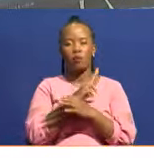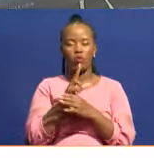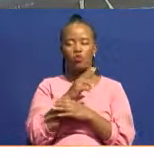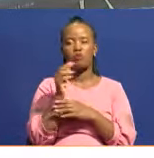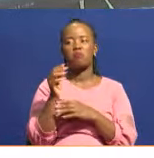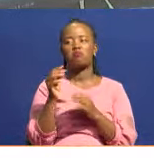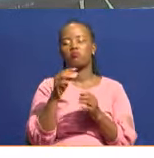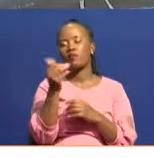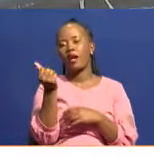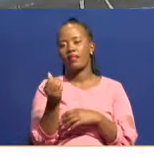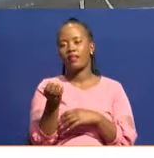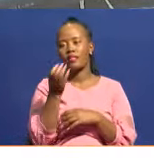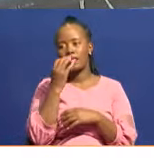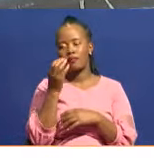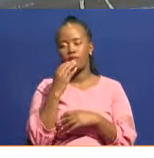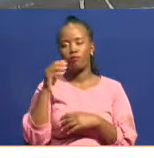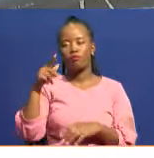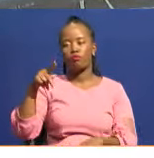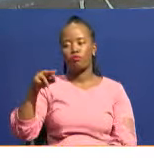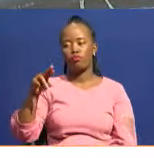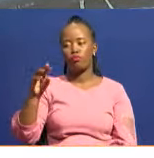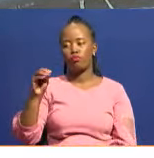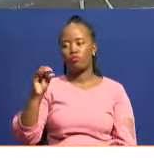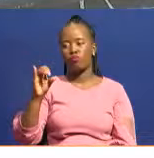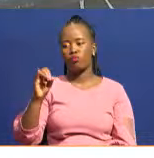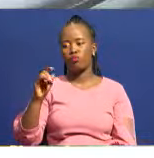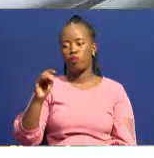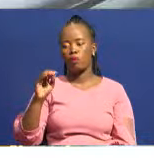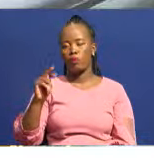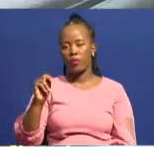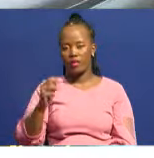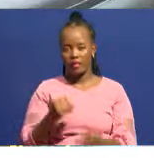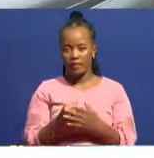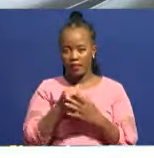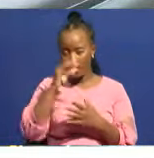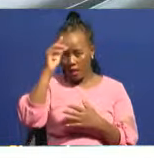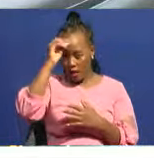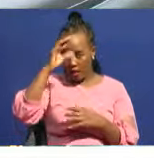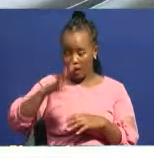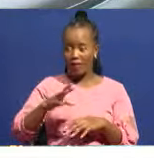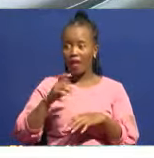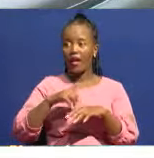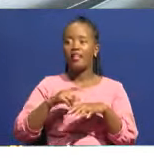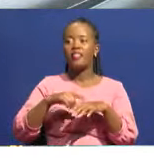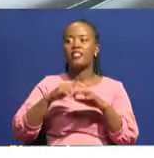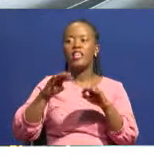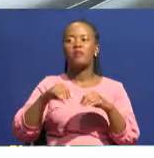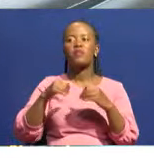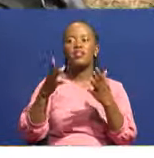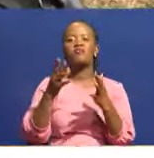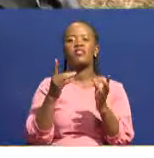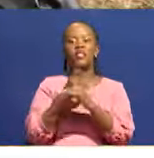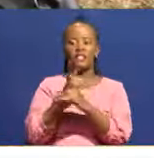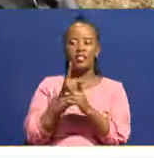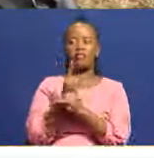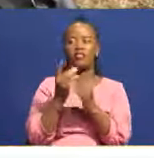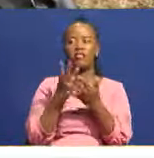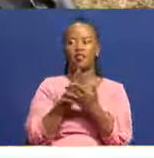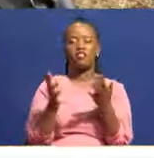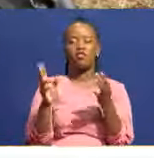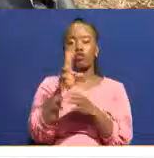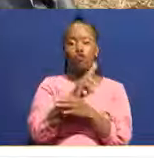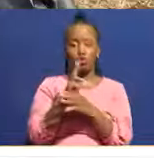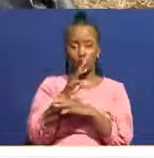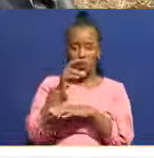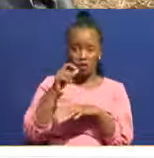protein. Area Governor Ann Waiguru, while issuing 101 fish pond liners to farmers in Mwea East, said production